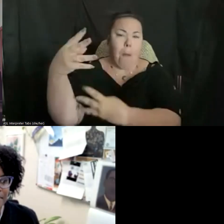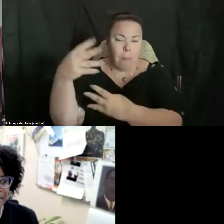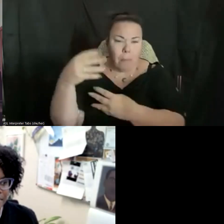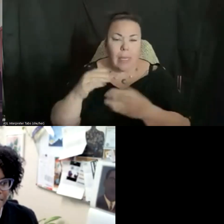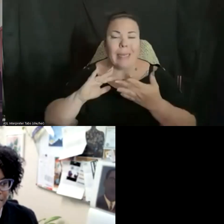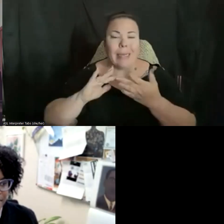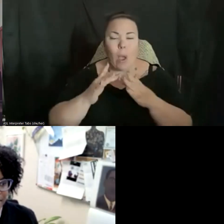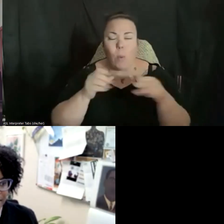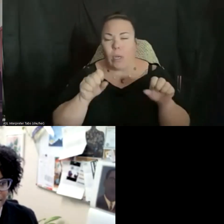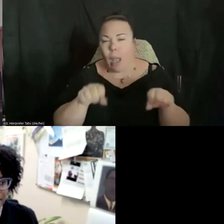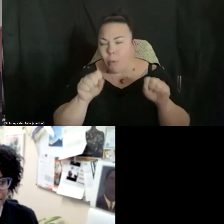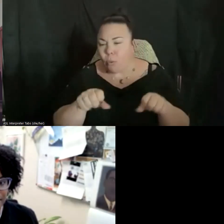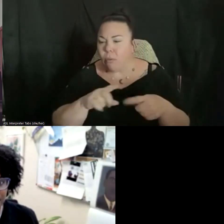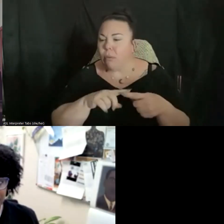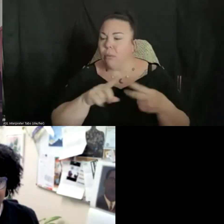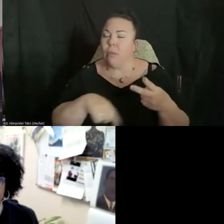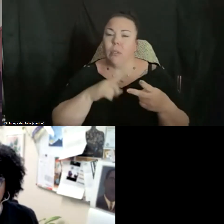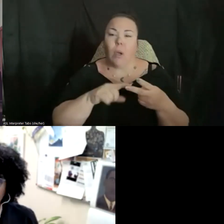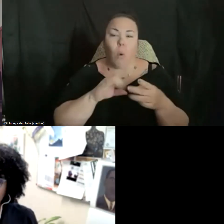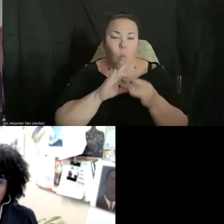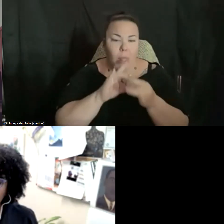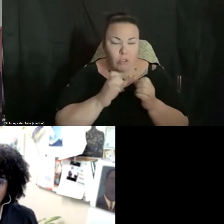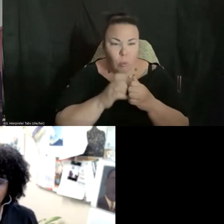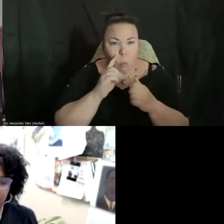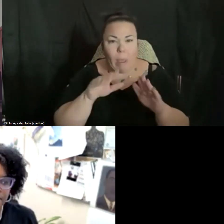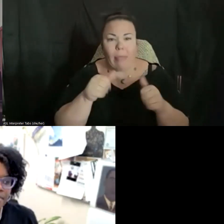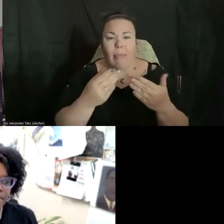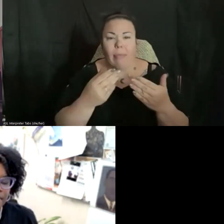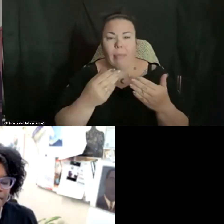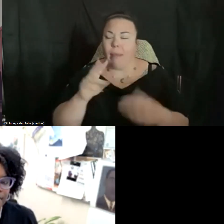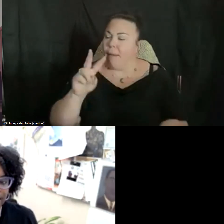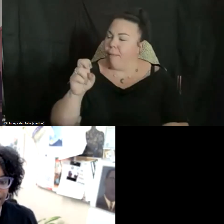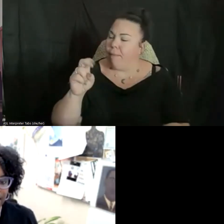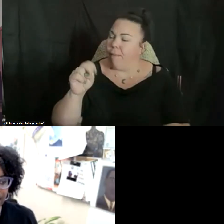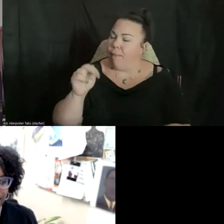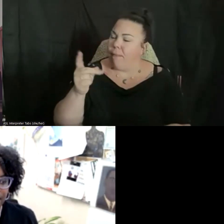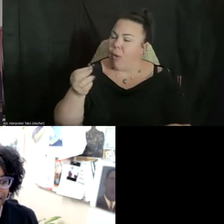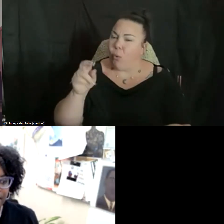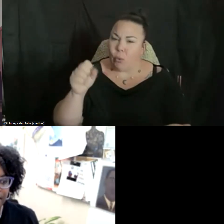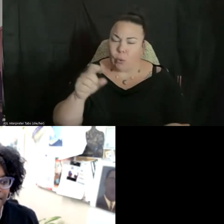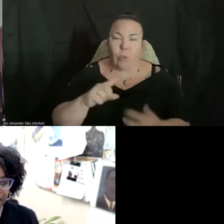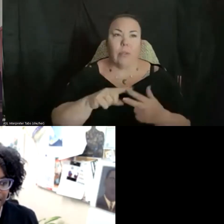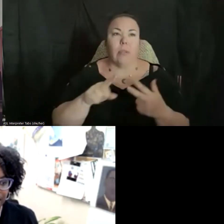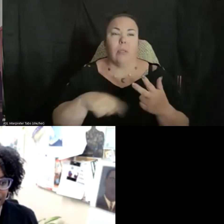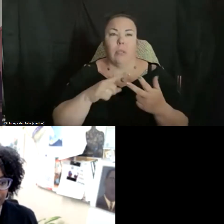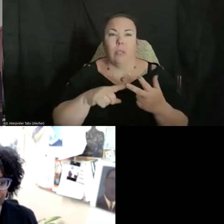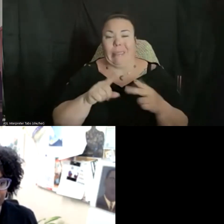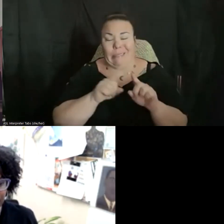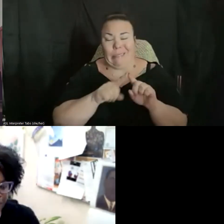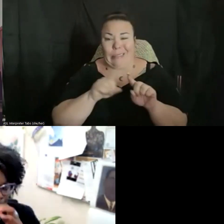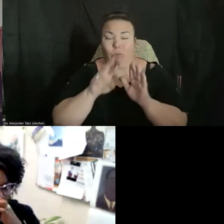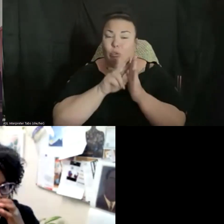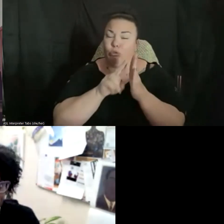networking, relationships with vendors. It helps you with a whole bunch of research that we